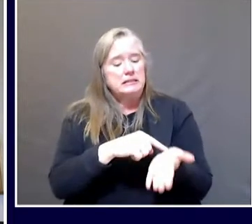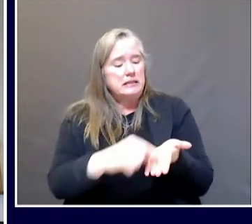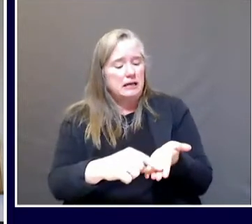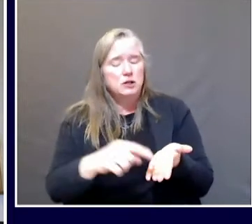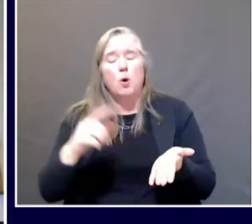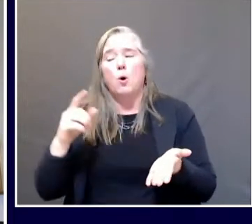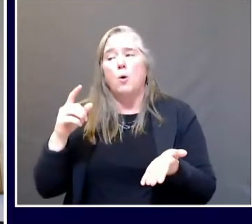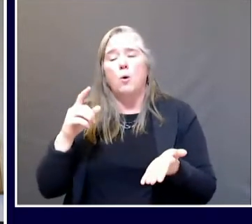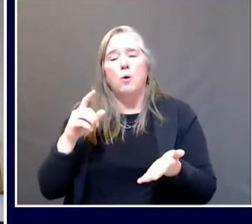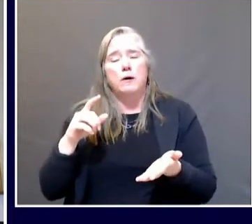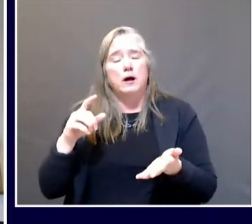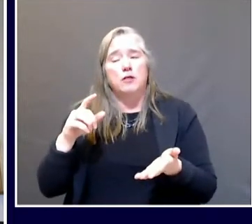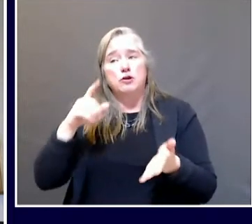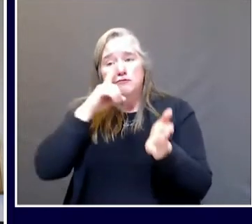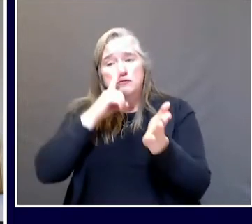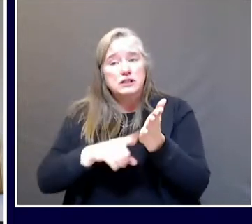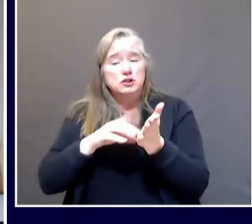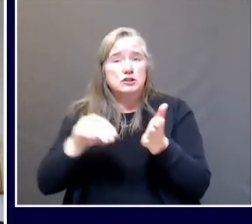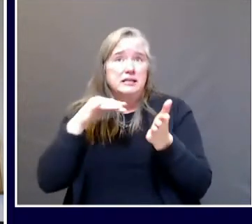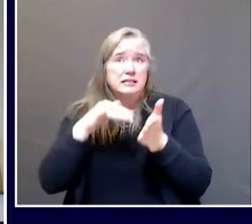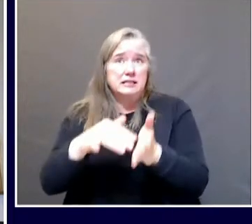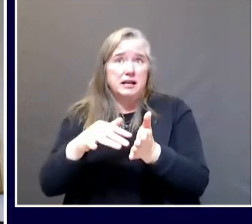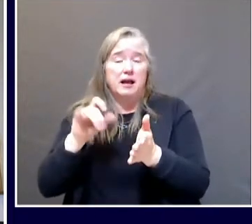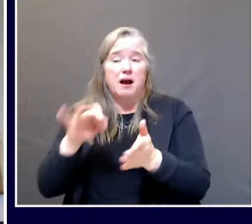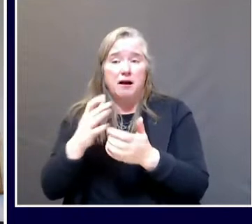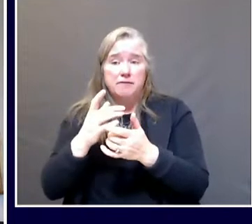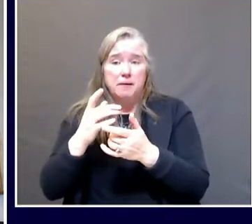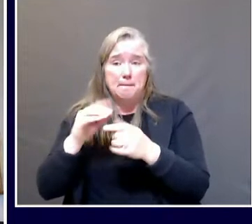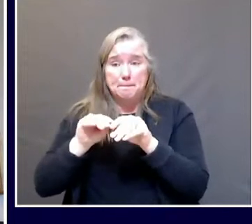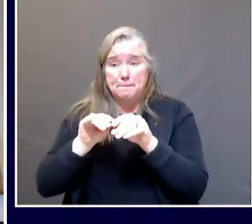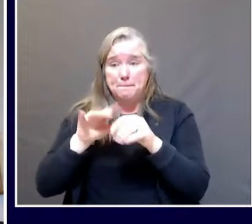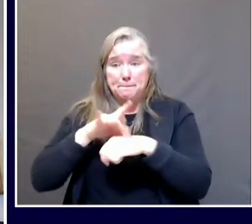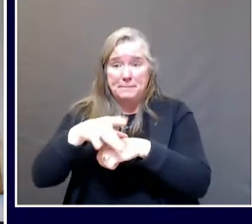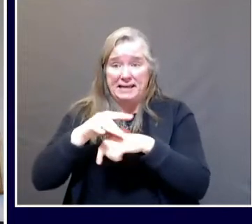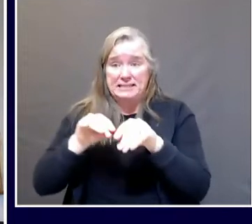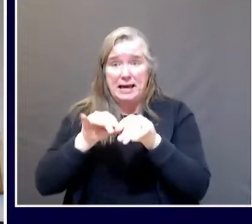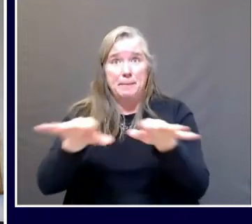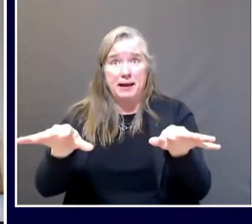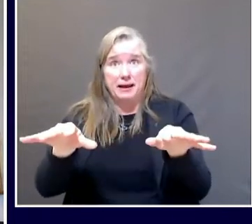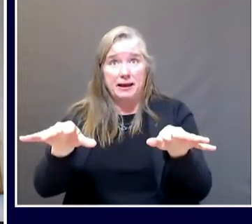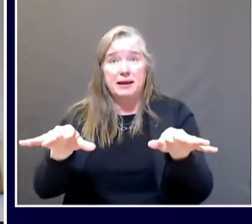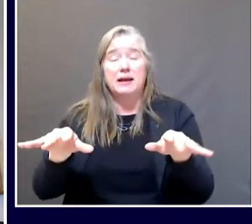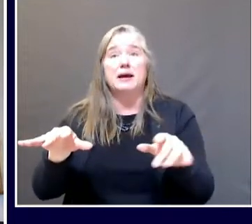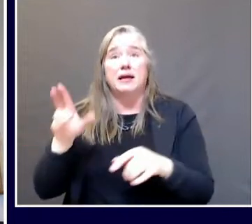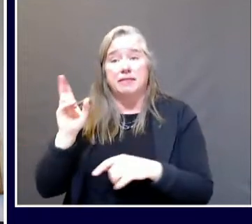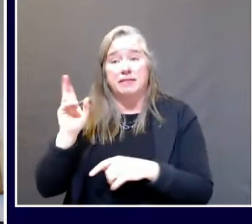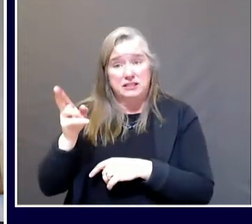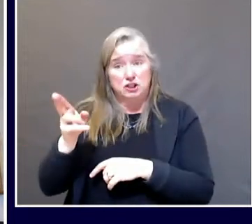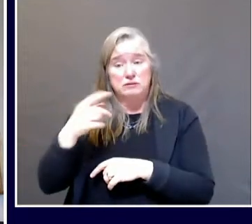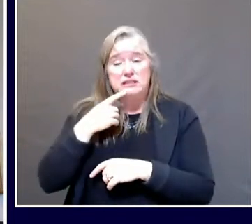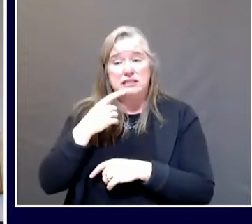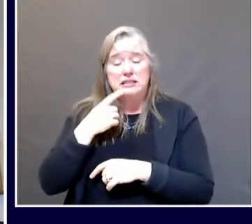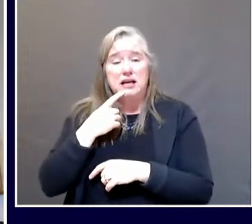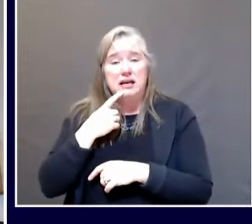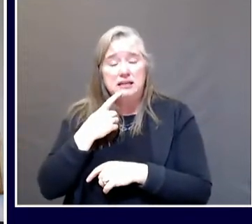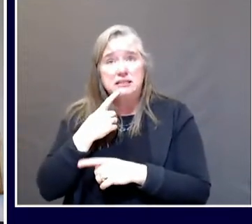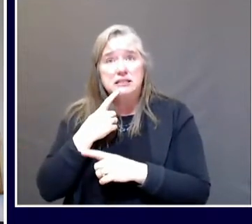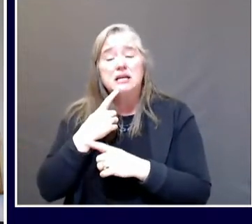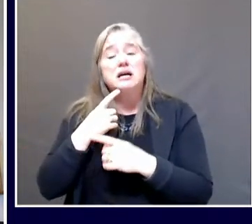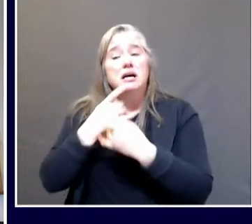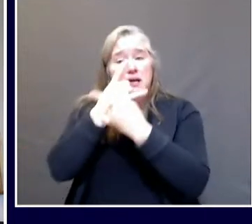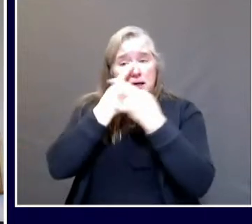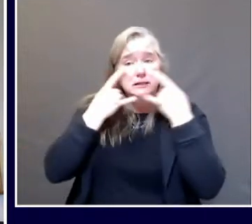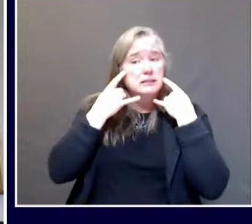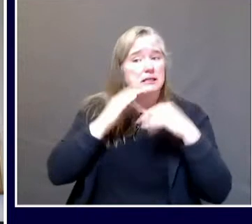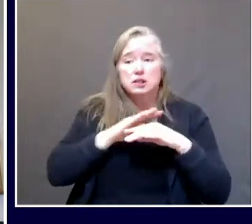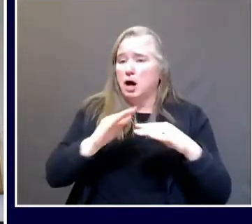history of pandemics show that face coverings, while not preventing the virus, cause respiratory